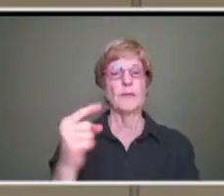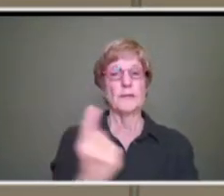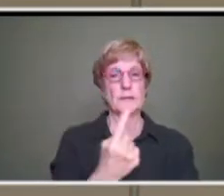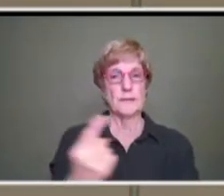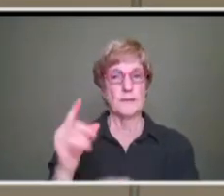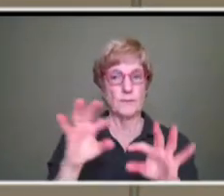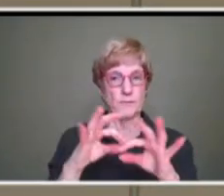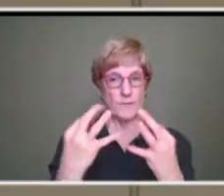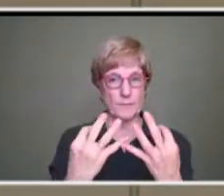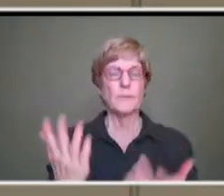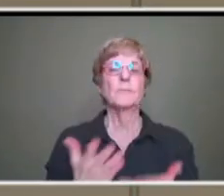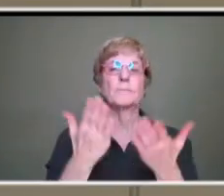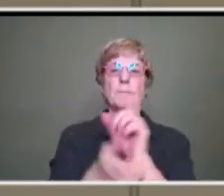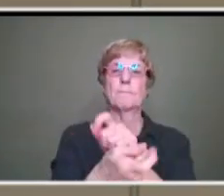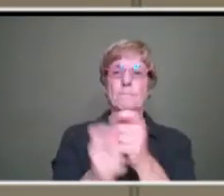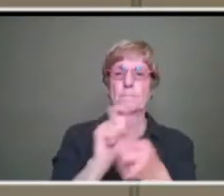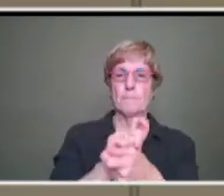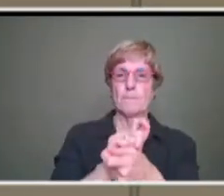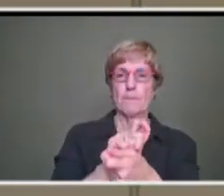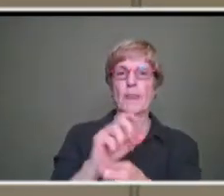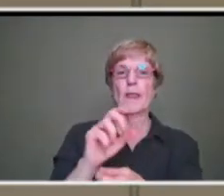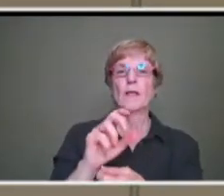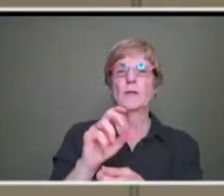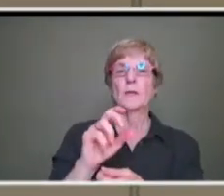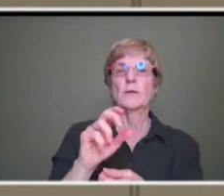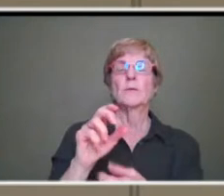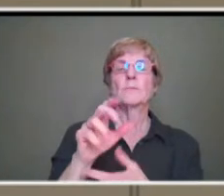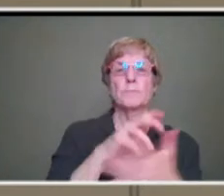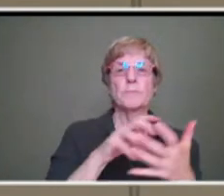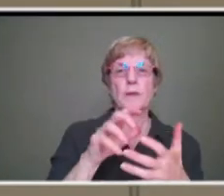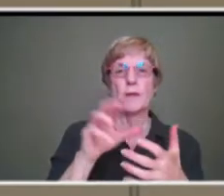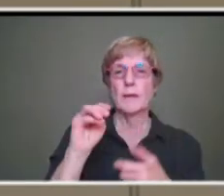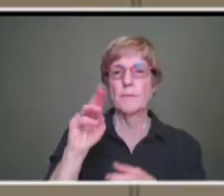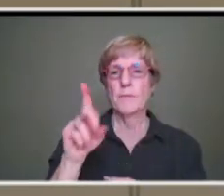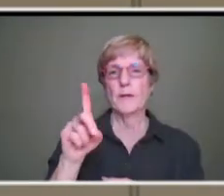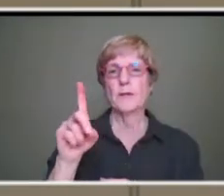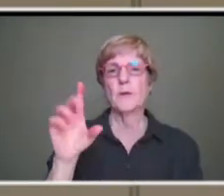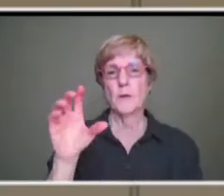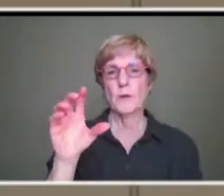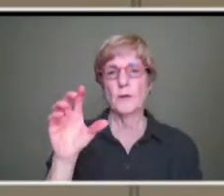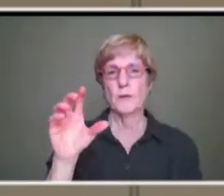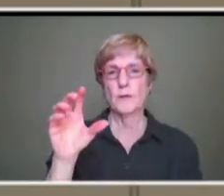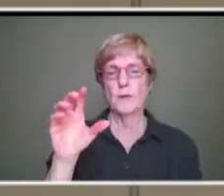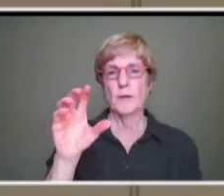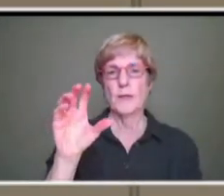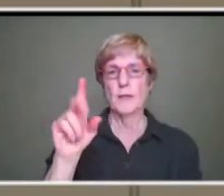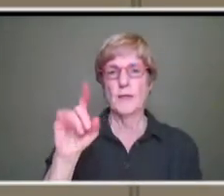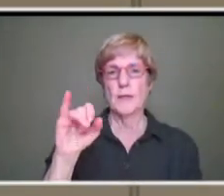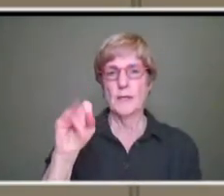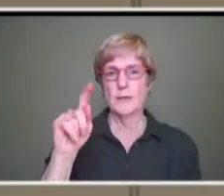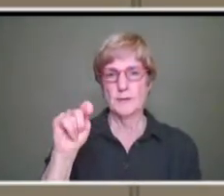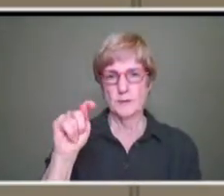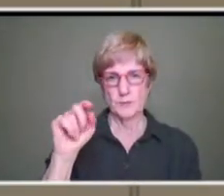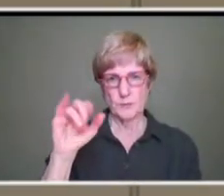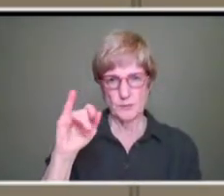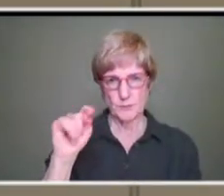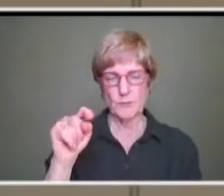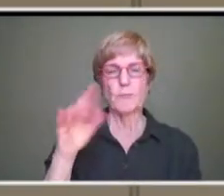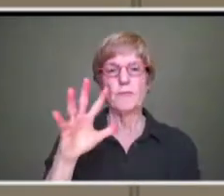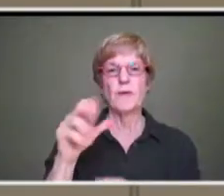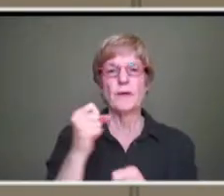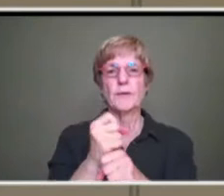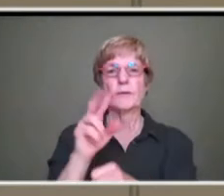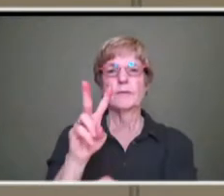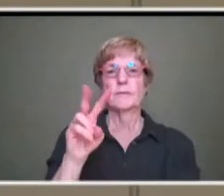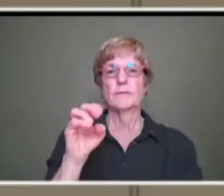and a proposed zoning is NS Neighborhood Services and mud oh mixed use development District optional with five-year vested rights staff